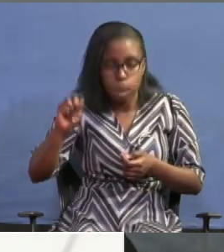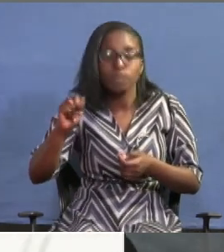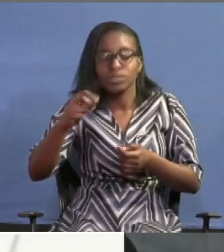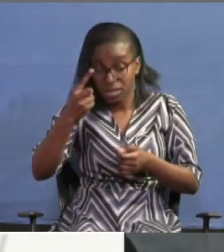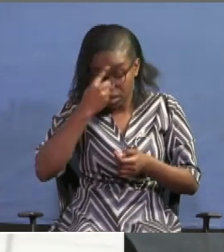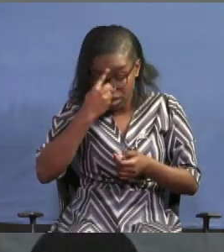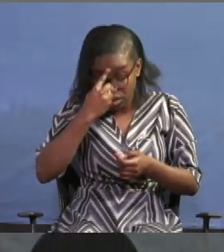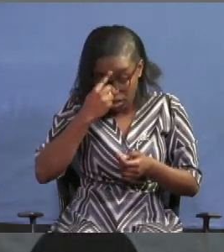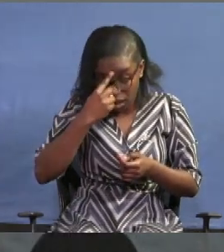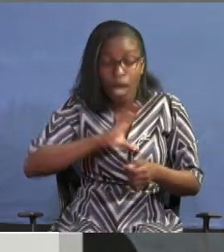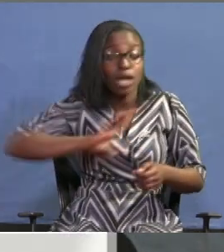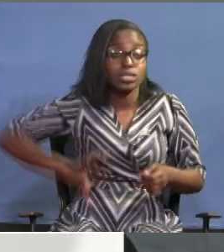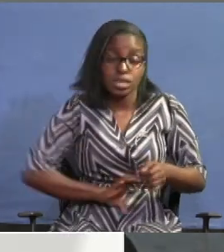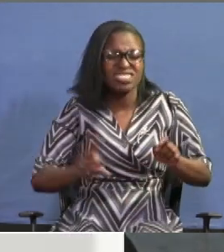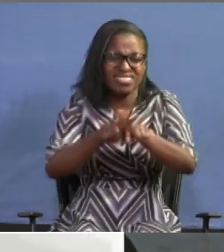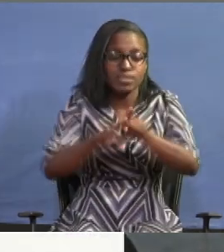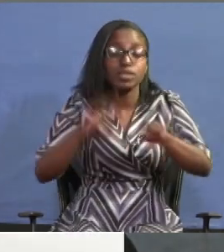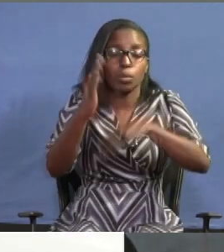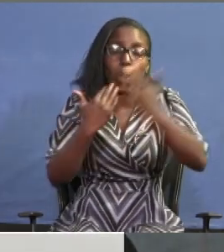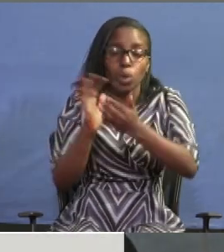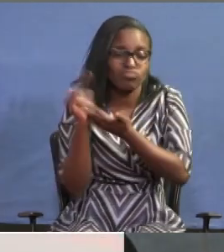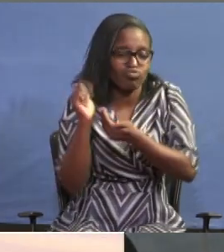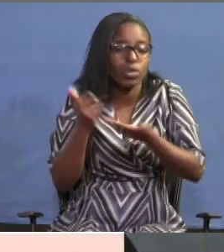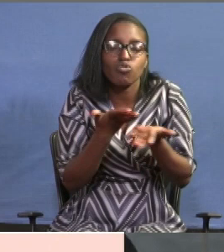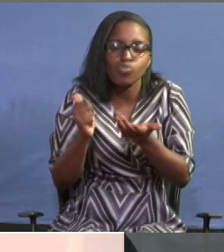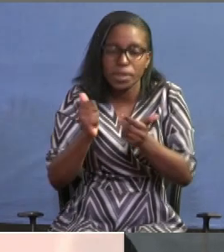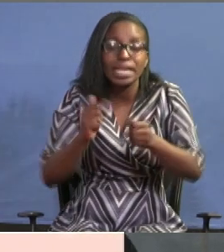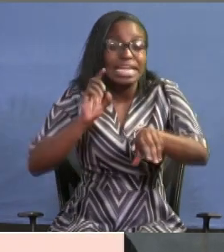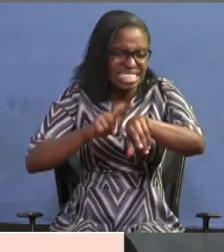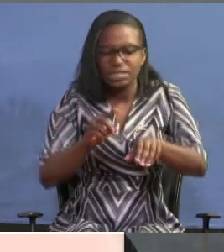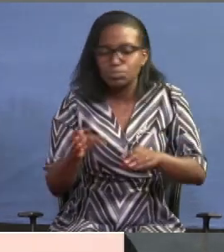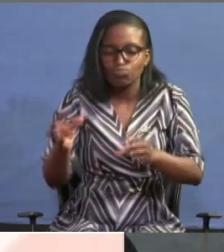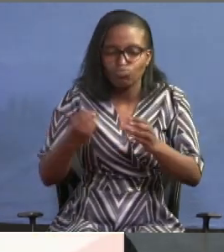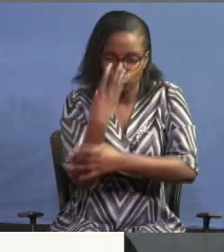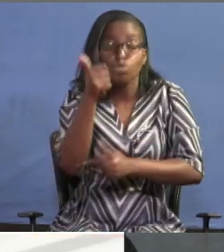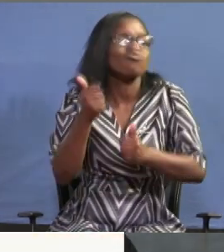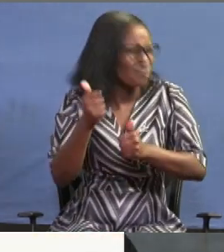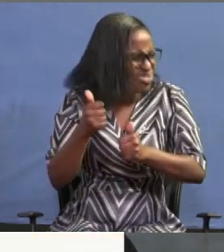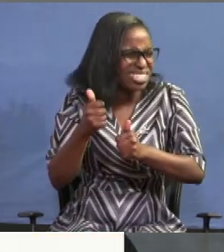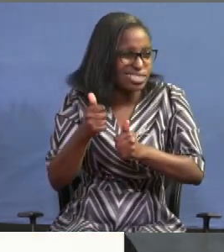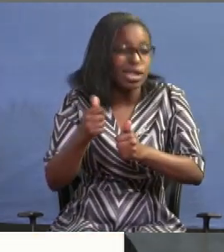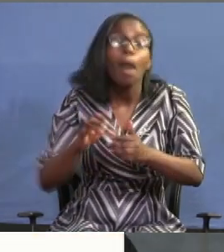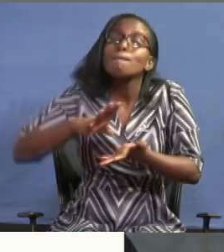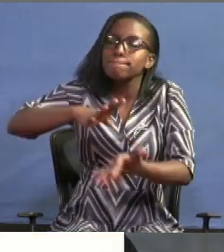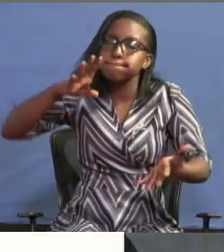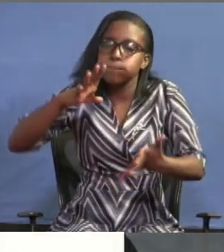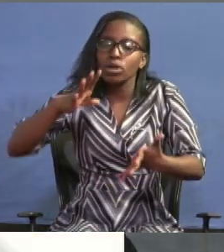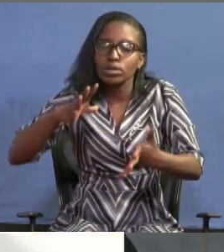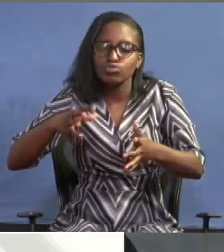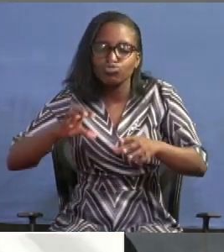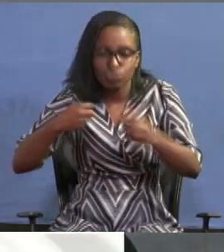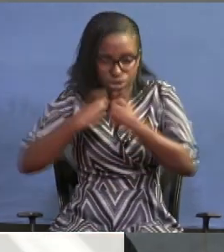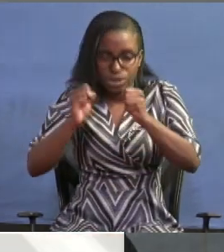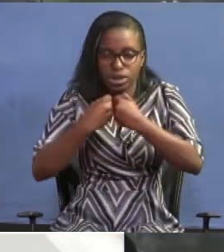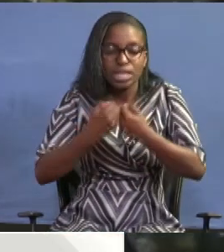very exciting markets because the per capita consumption in these markets is still incredibly low. So we see huge opportunities of going